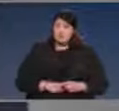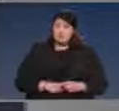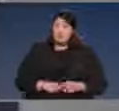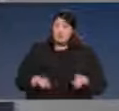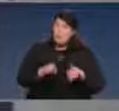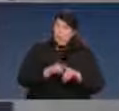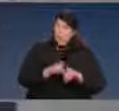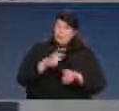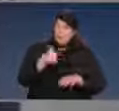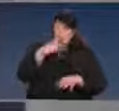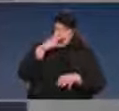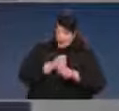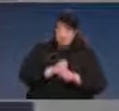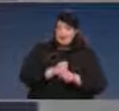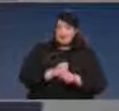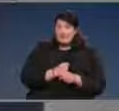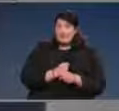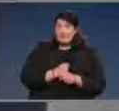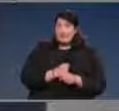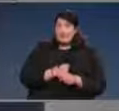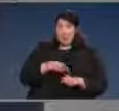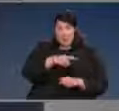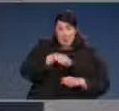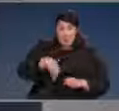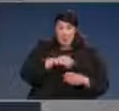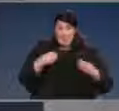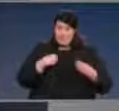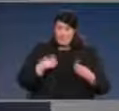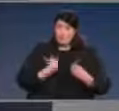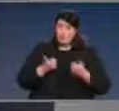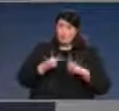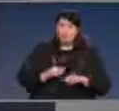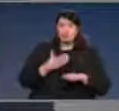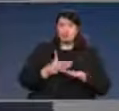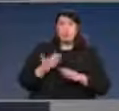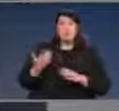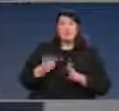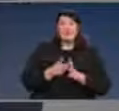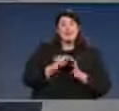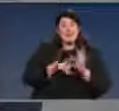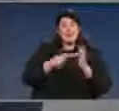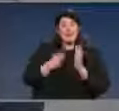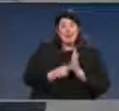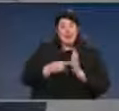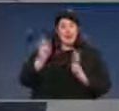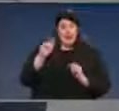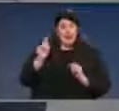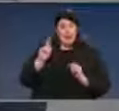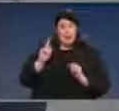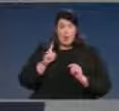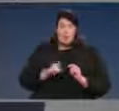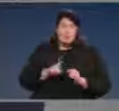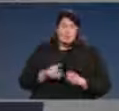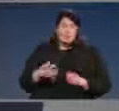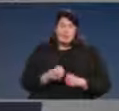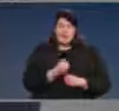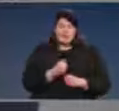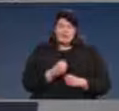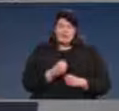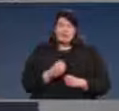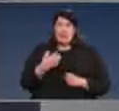for all firms that have been on JobKeeper up until now, that we believe it's very necessary for them to continue to have the industrial